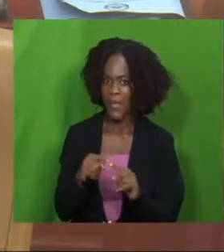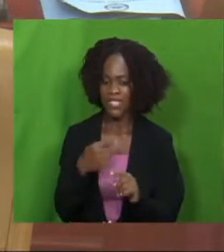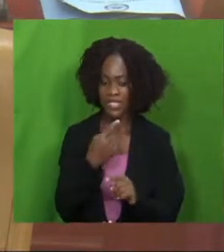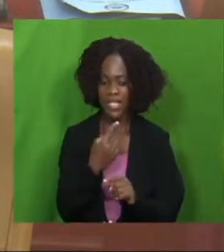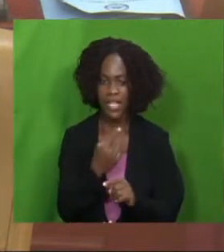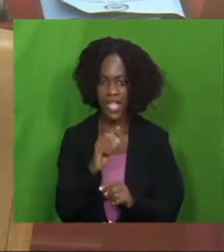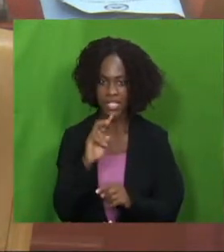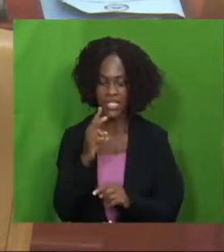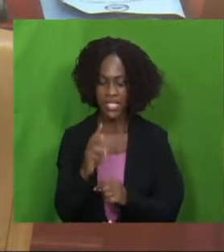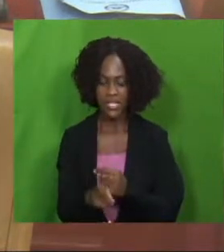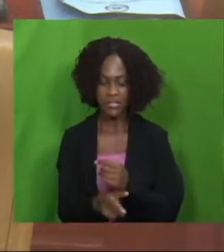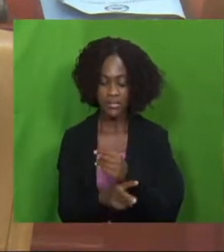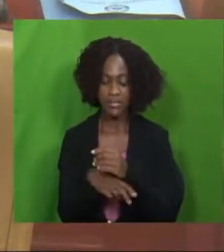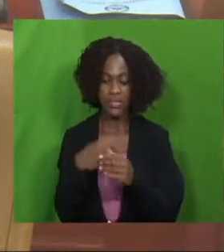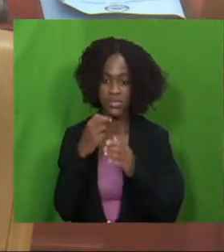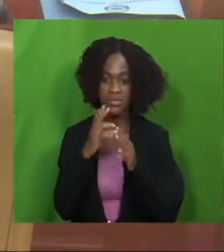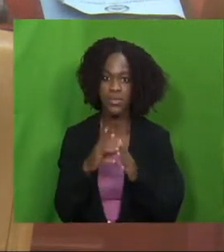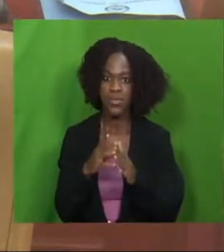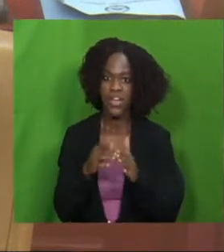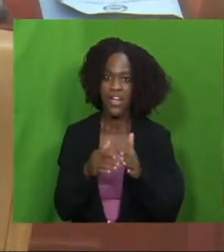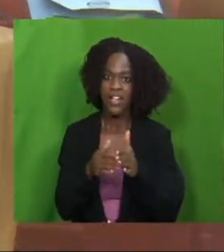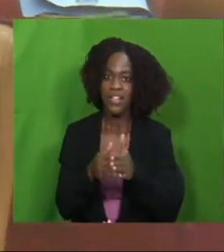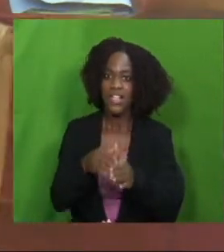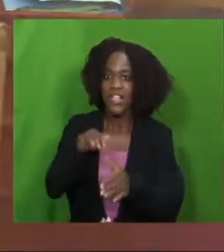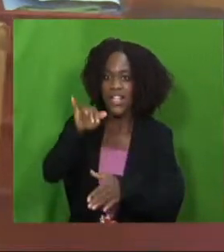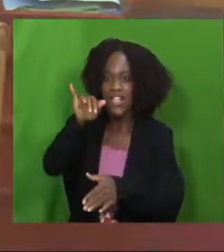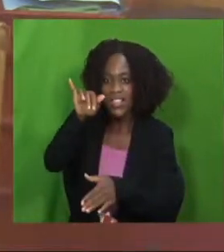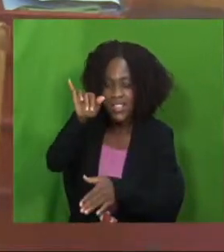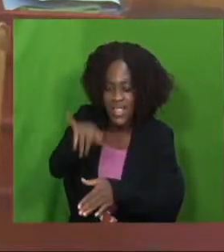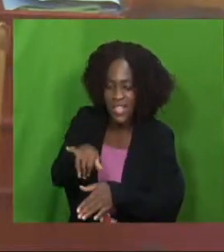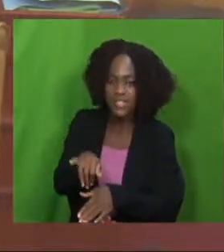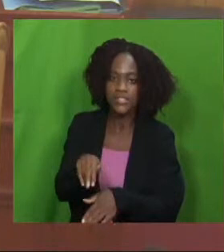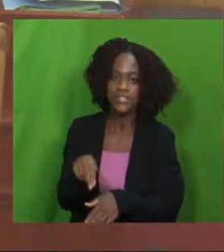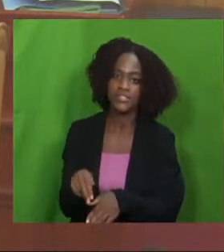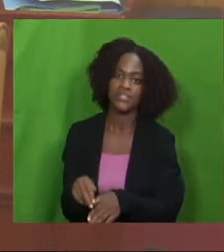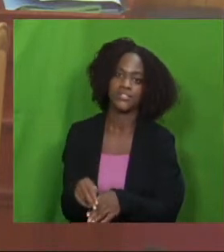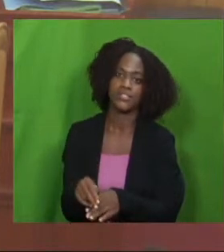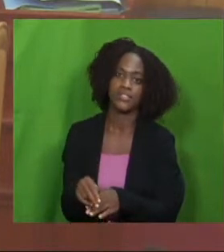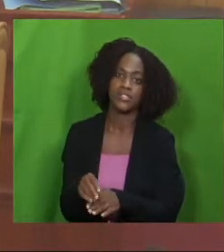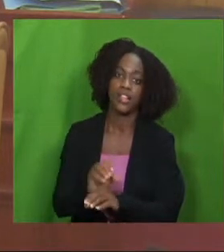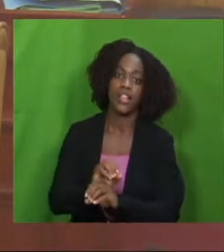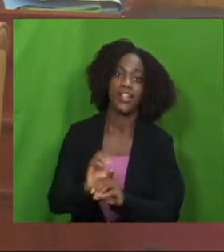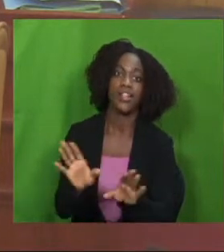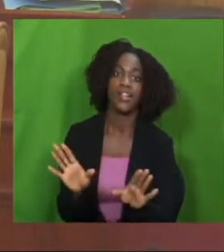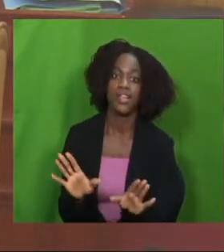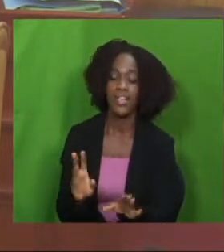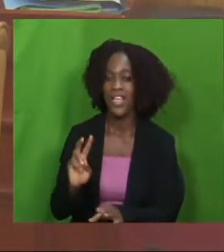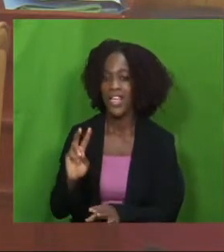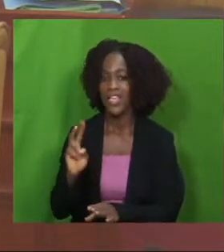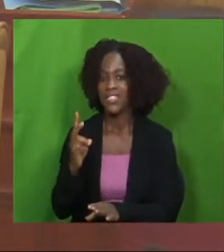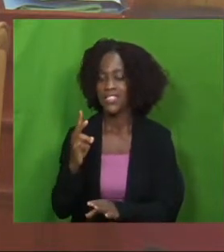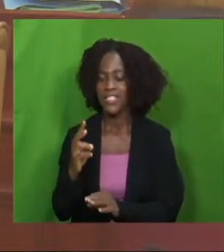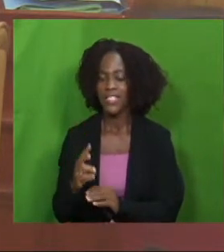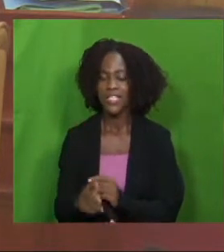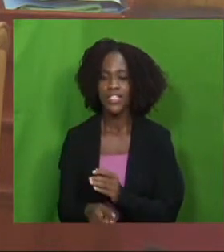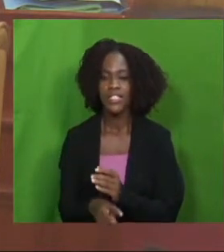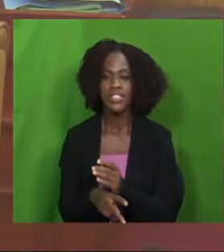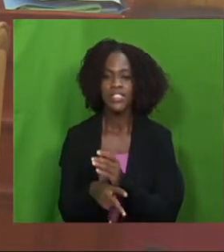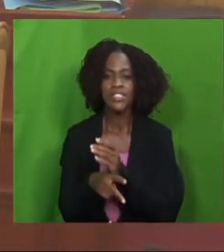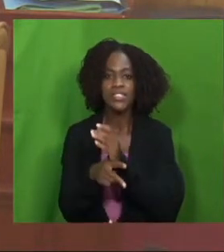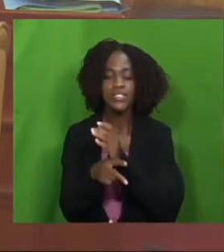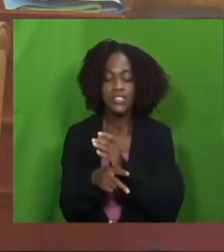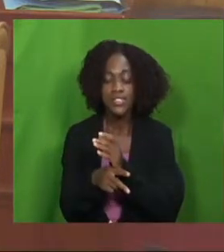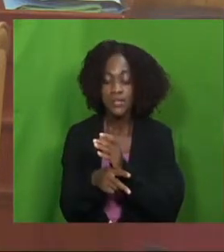Mr. Ndrama presided, that distinction must be made. The second Deputy Speaker presided for the